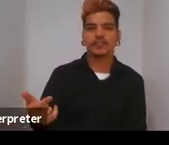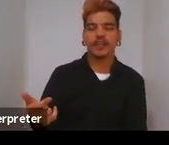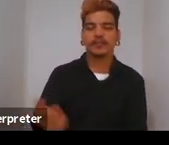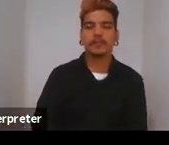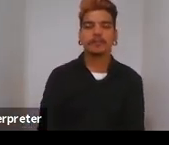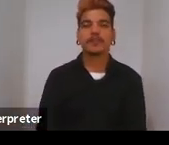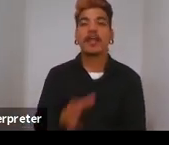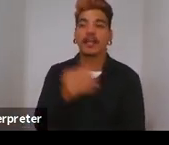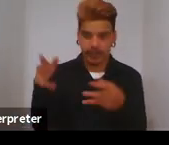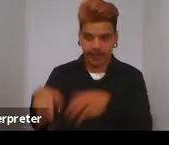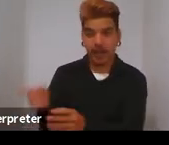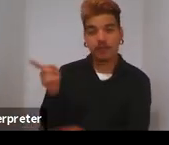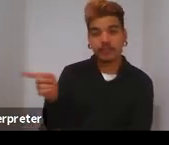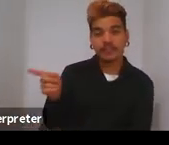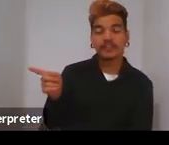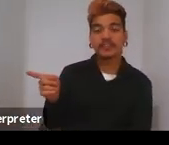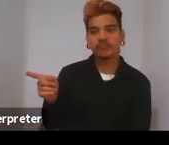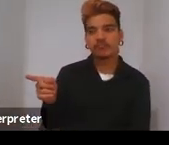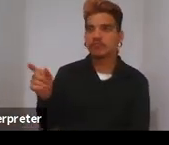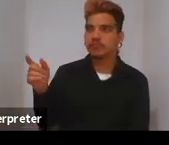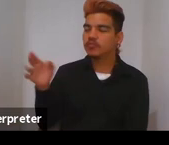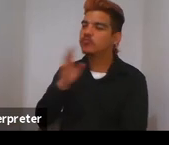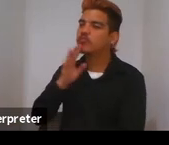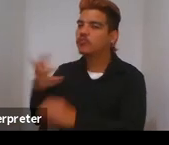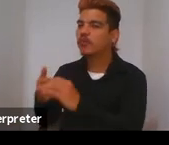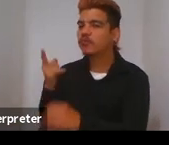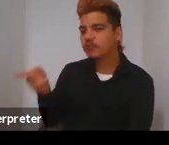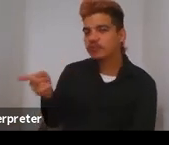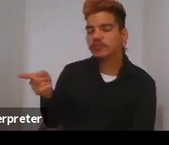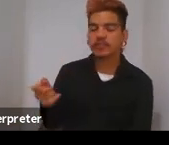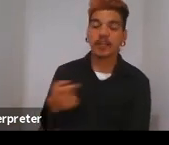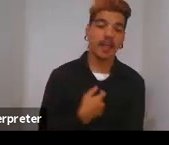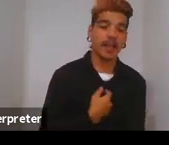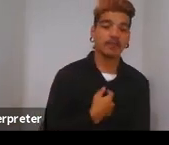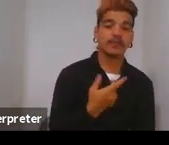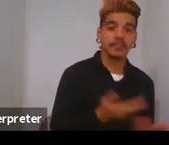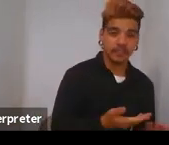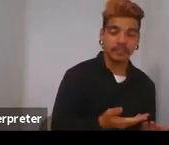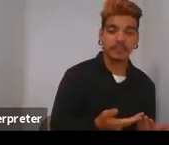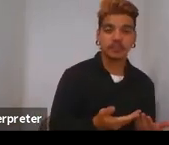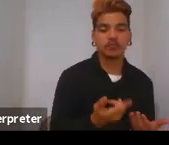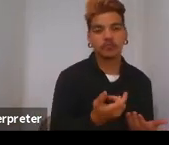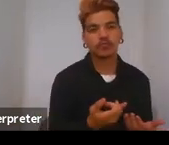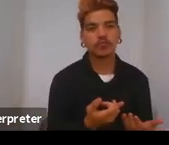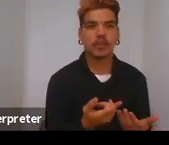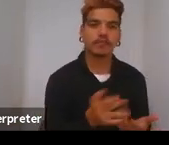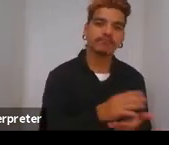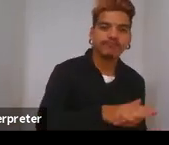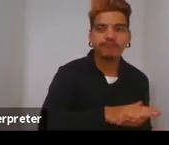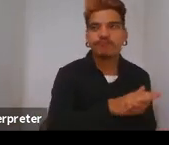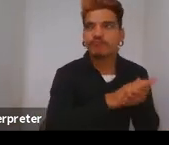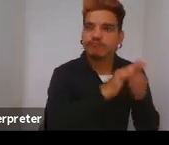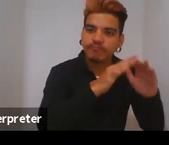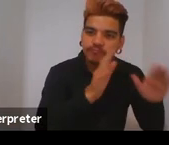and allow her to give you a little bit more about who she is. I'll be along on today's session just to help out with any housekeeping. If anything